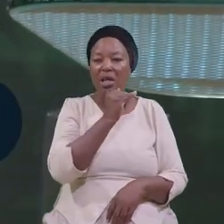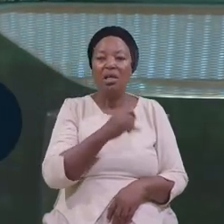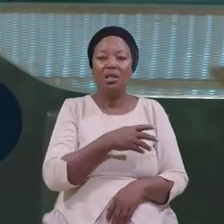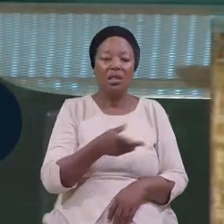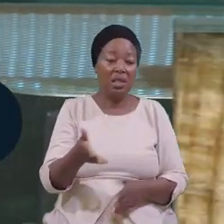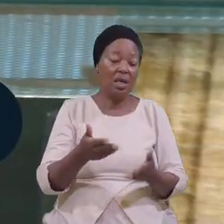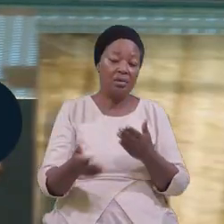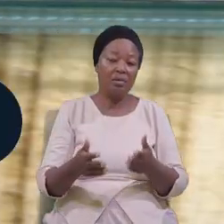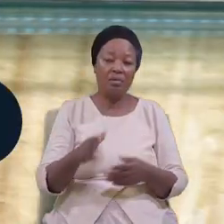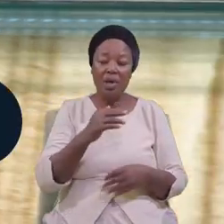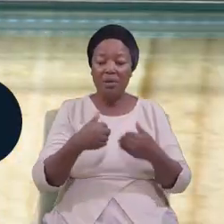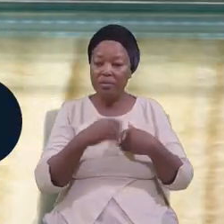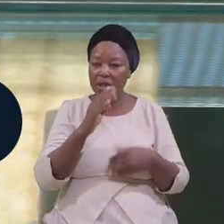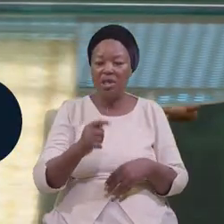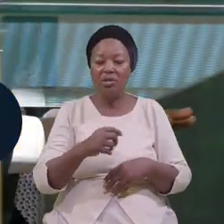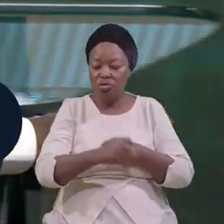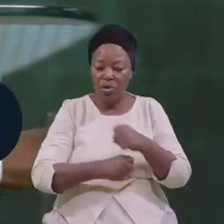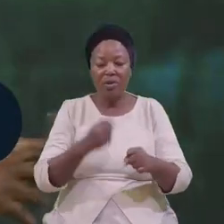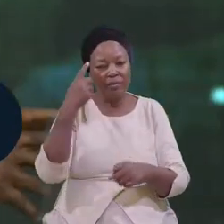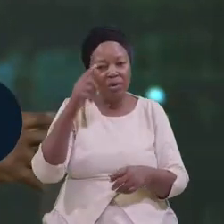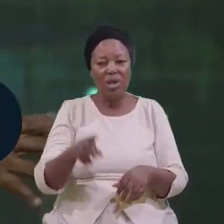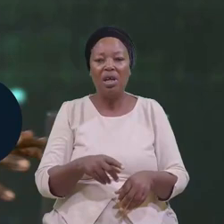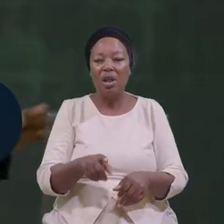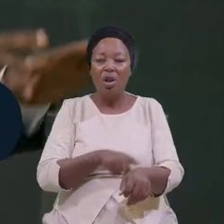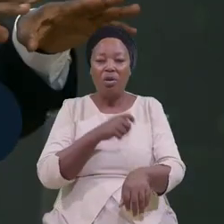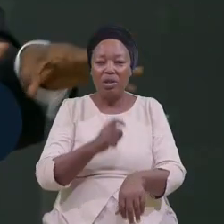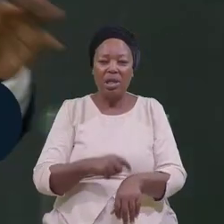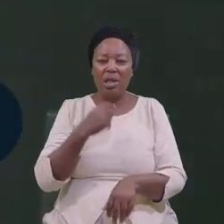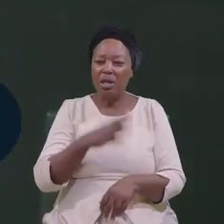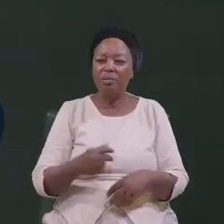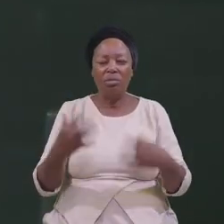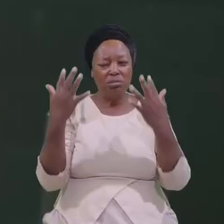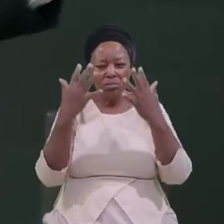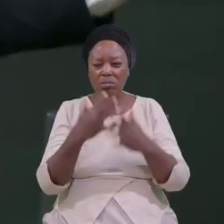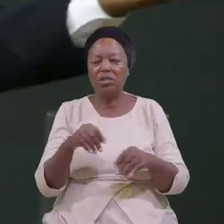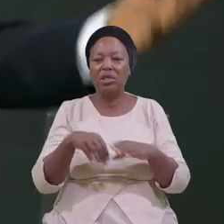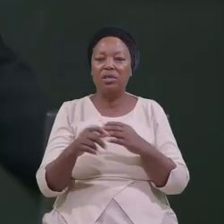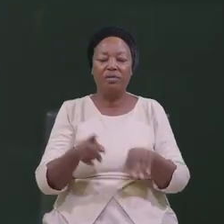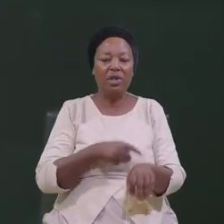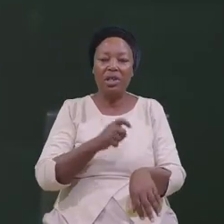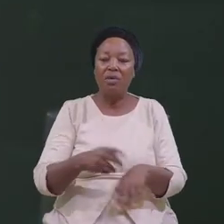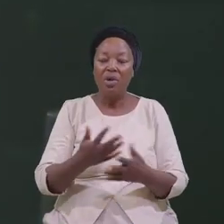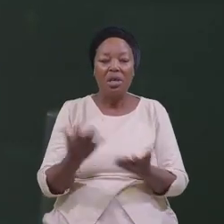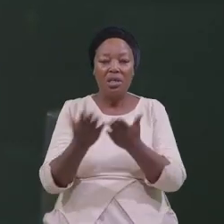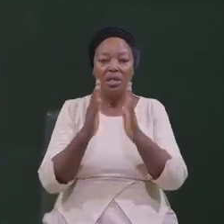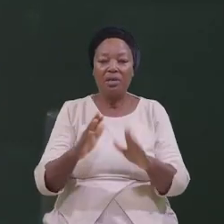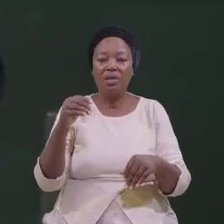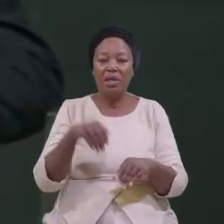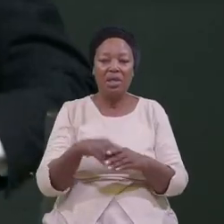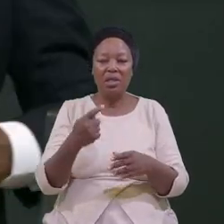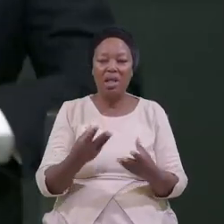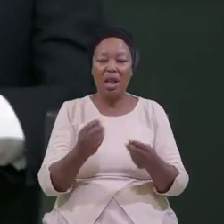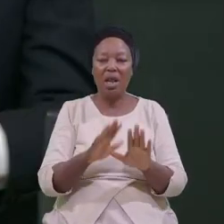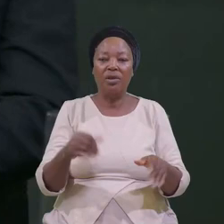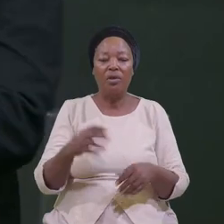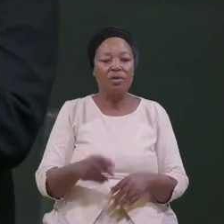in Egypt for a long time. They had been in captivity. They were slaves in the land of their captivity. And